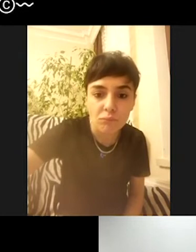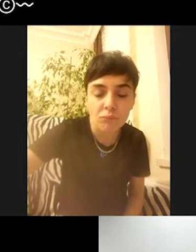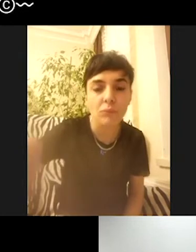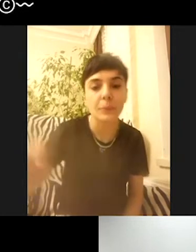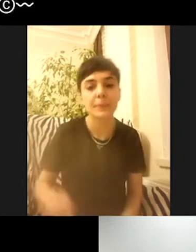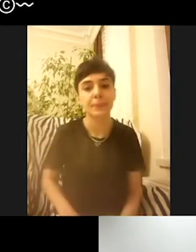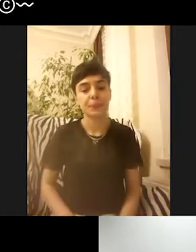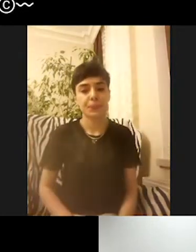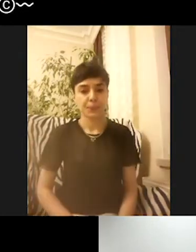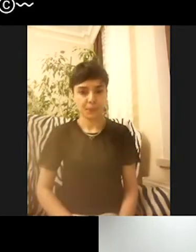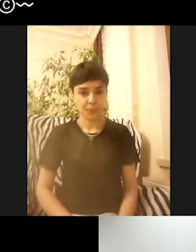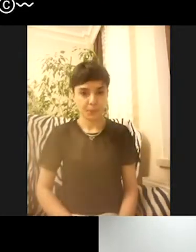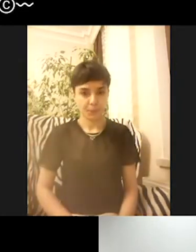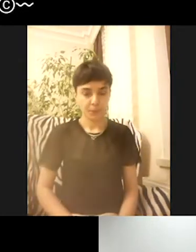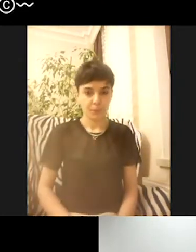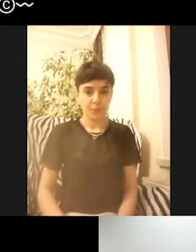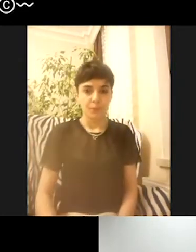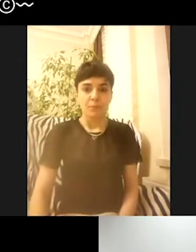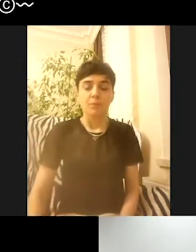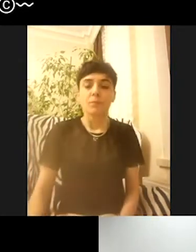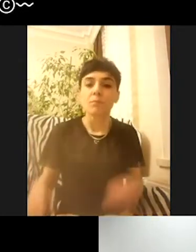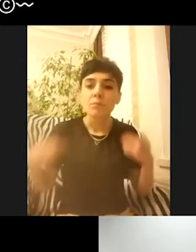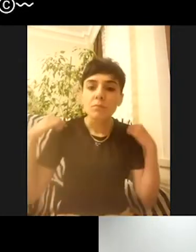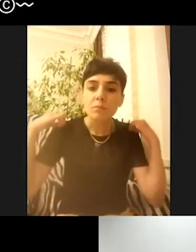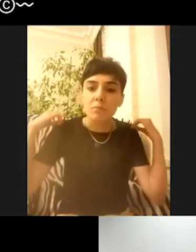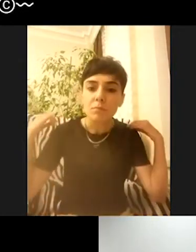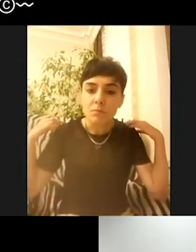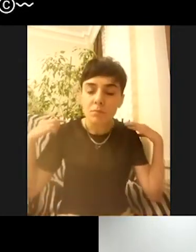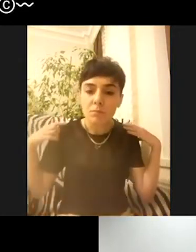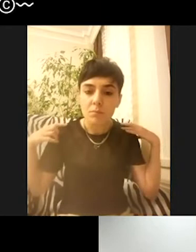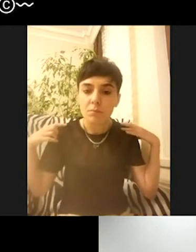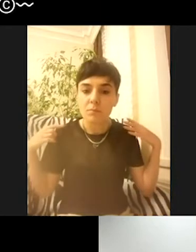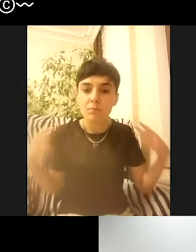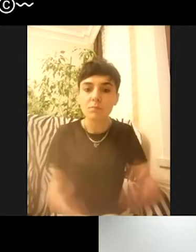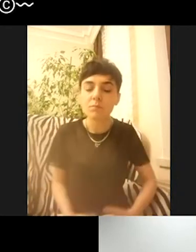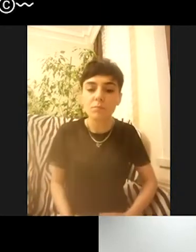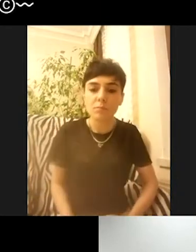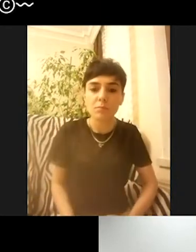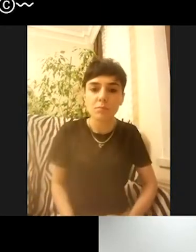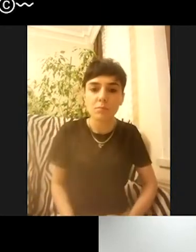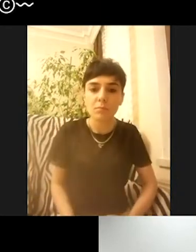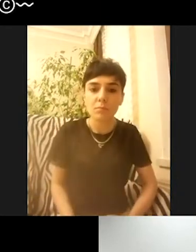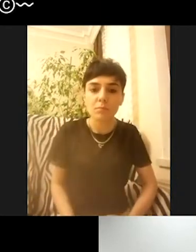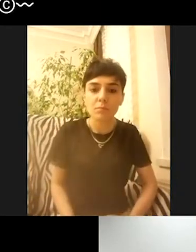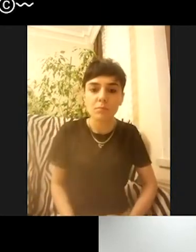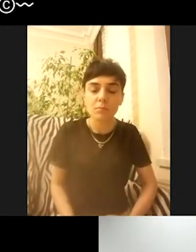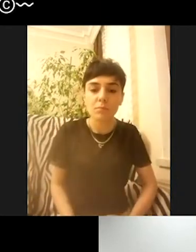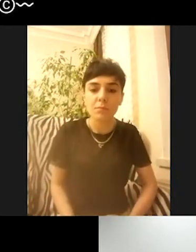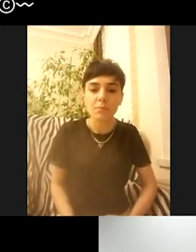anecdotal. And it has a potential for a neoliberal project as well, where this